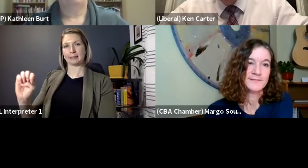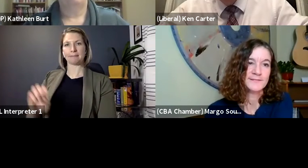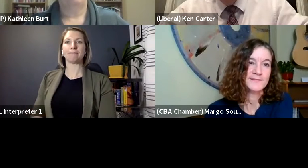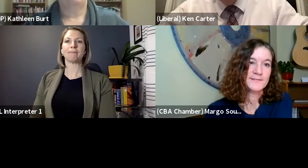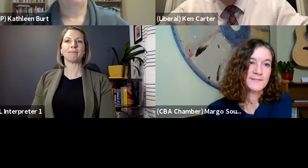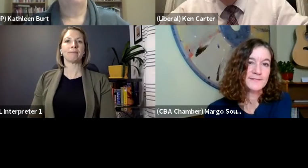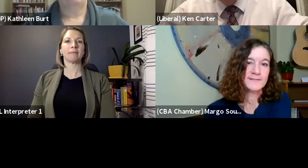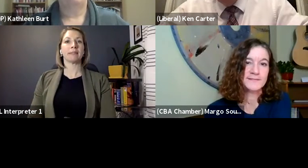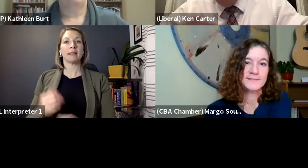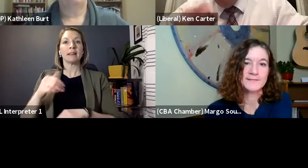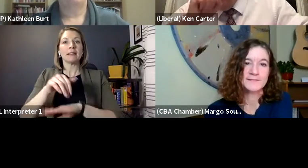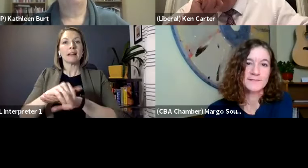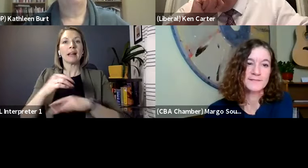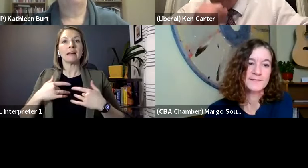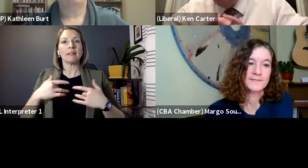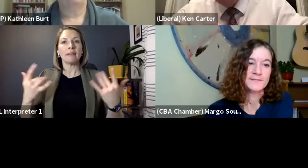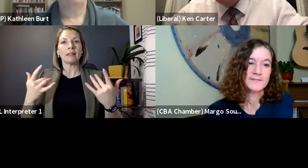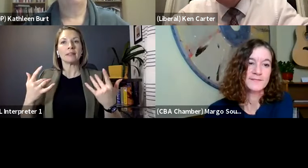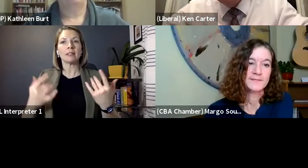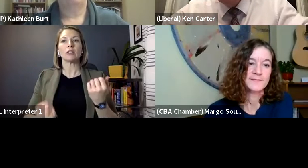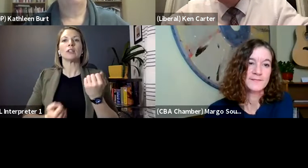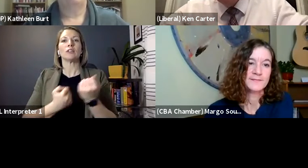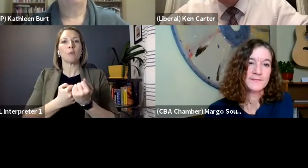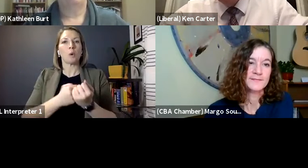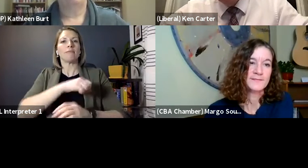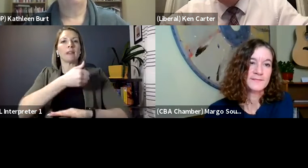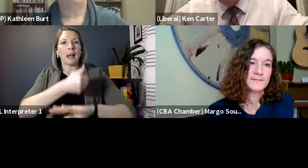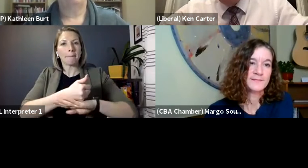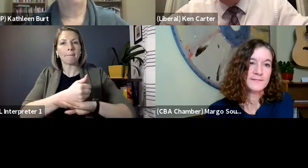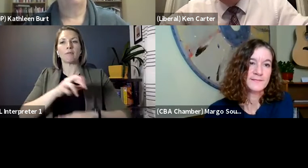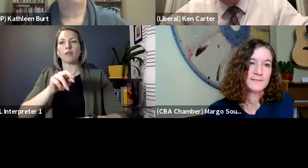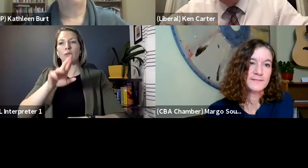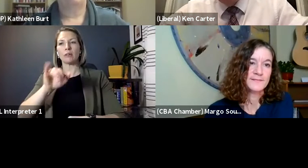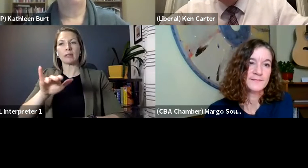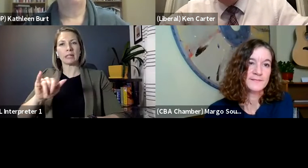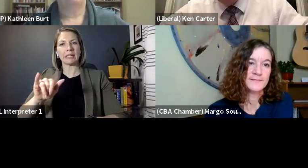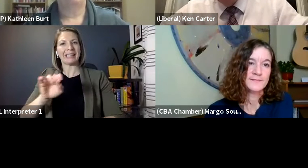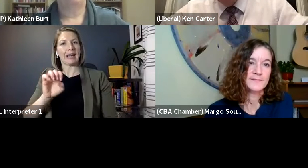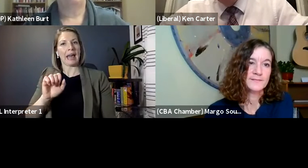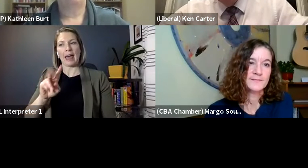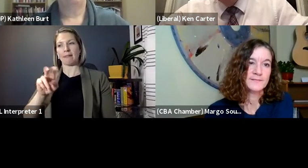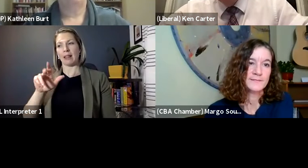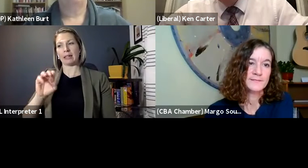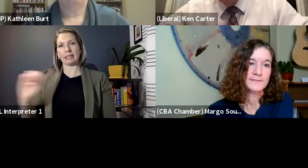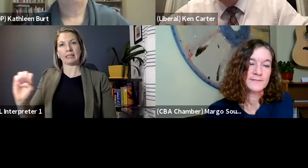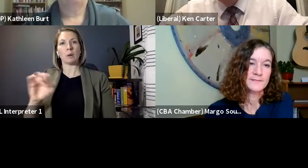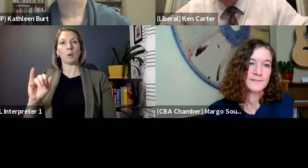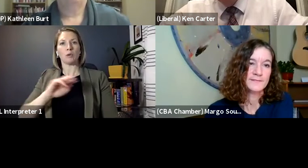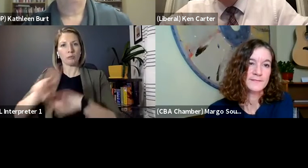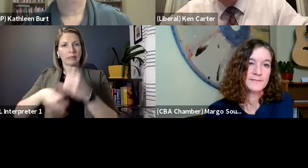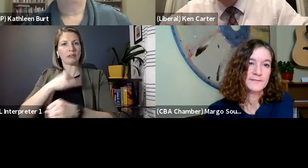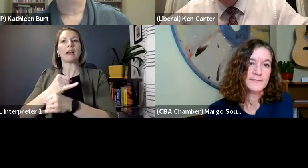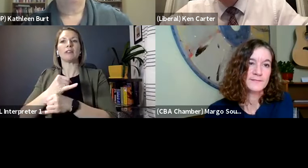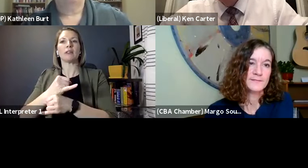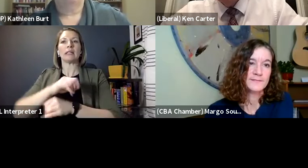event is proudly co-sponsored by the Rotary Club of Avalon Northeast, part of Rotary International, a worldwide service organization founded in